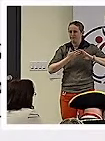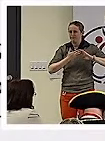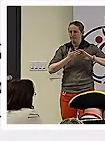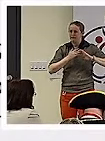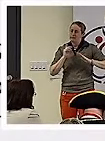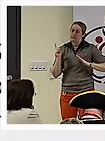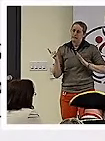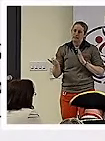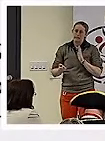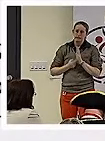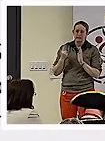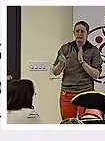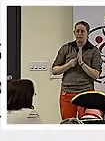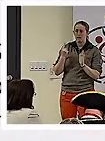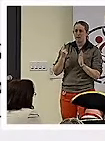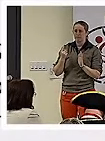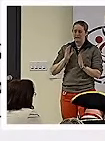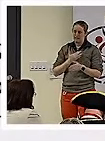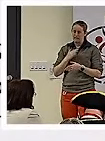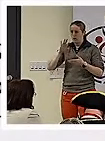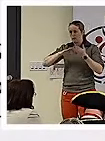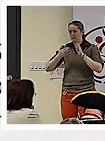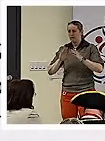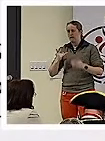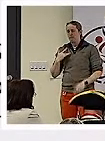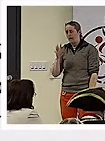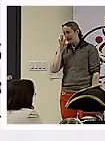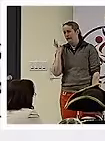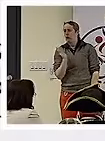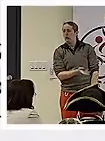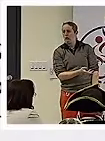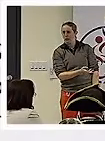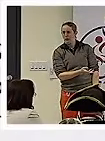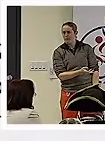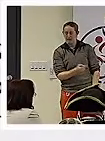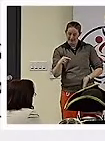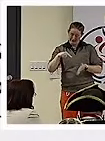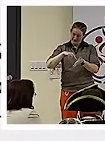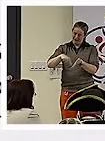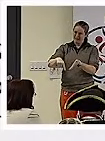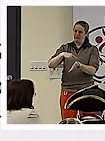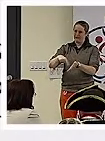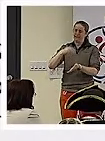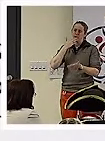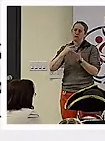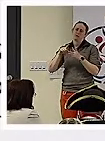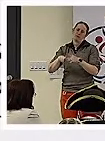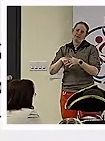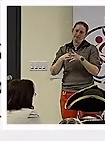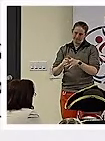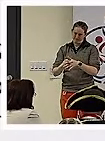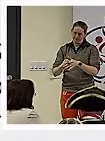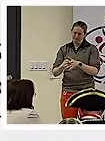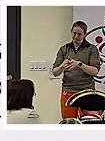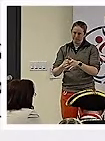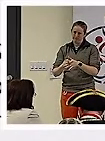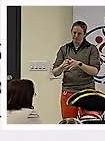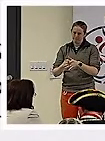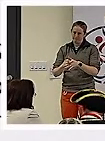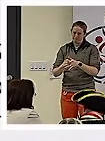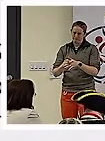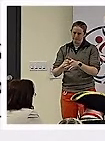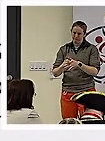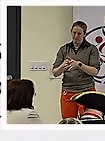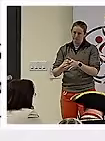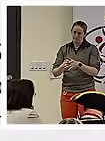sometimes gets overlooked. So this week is a great start, but we need to